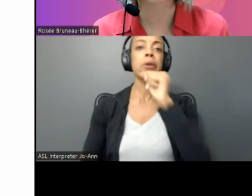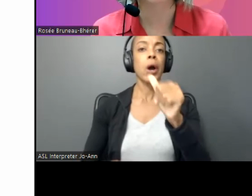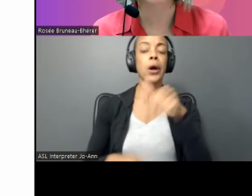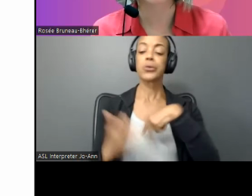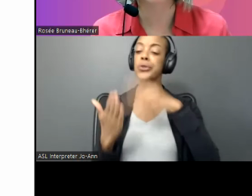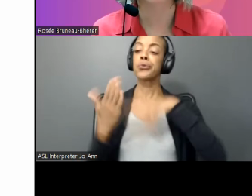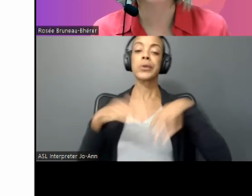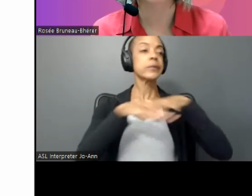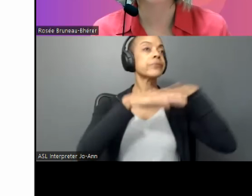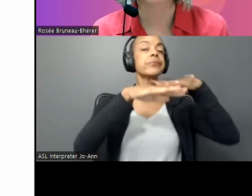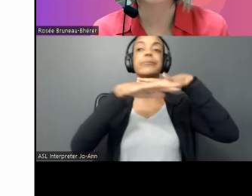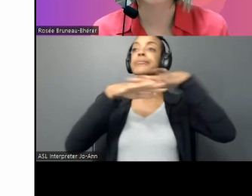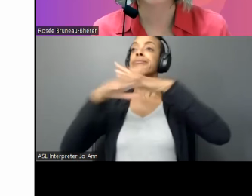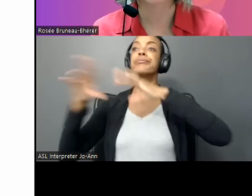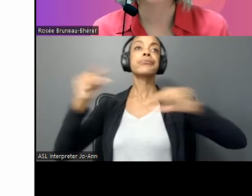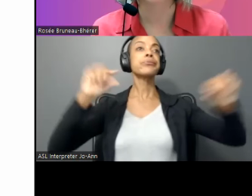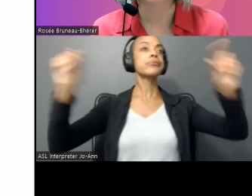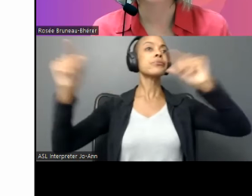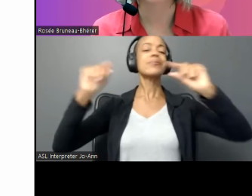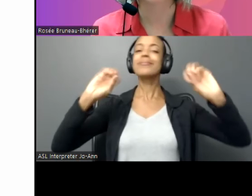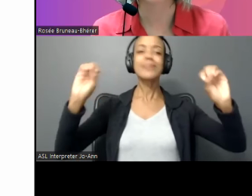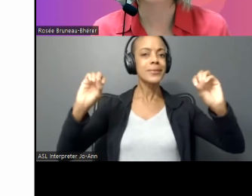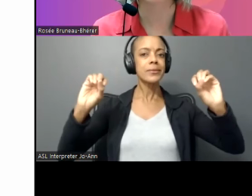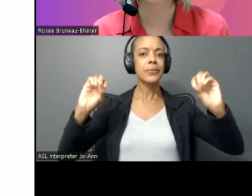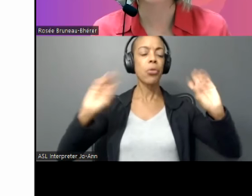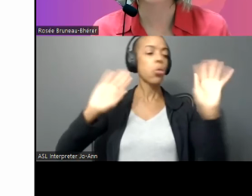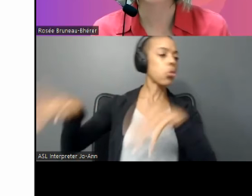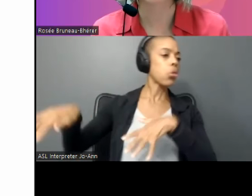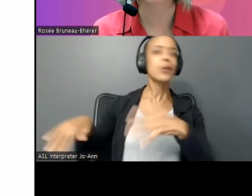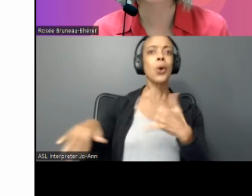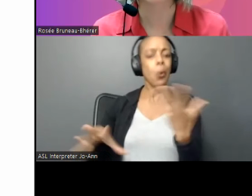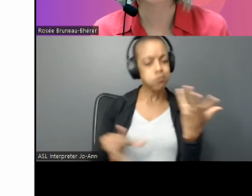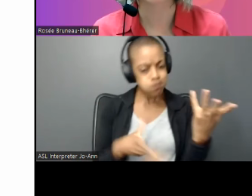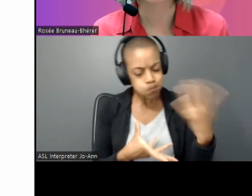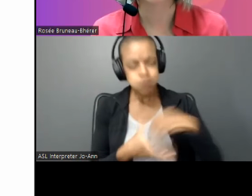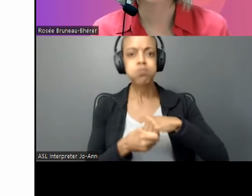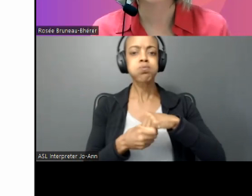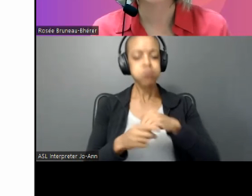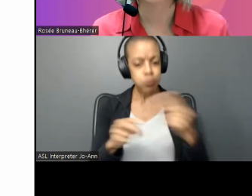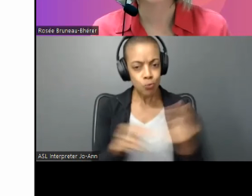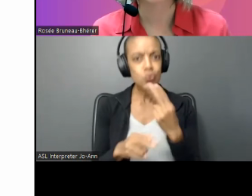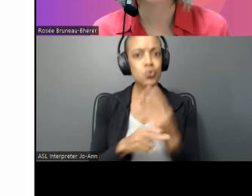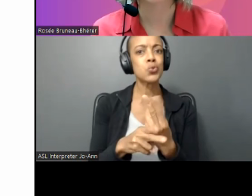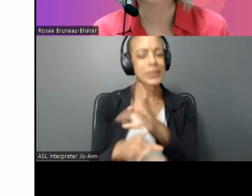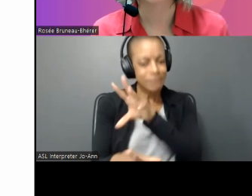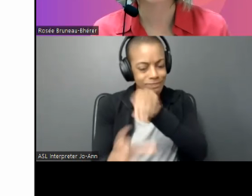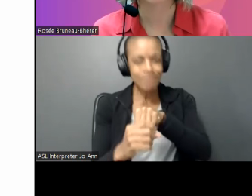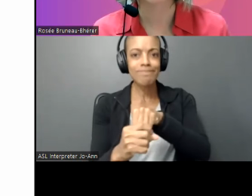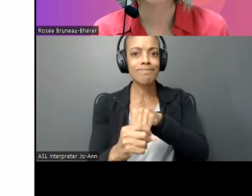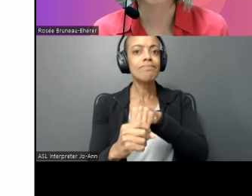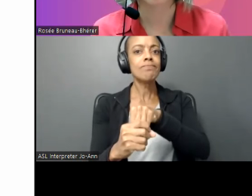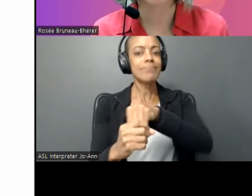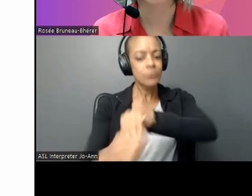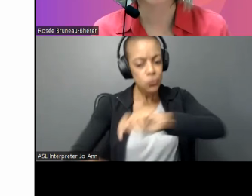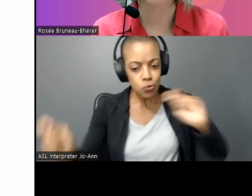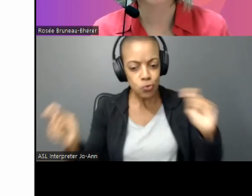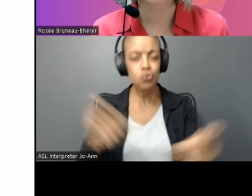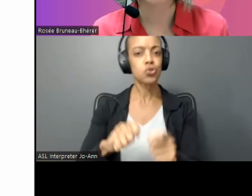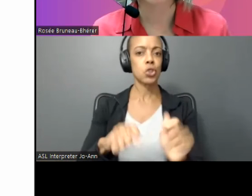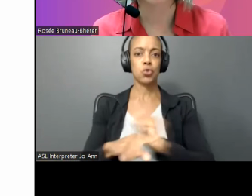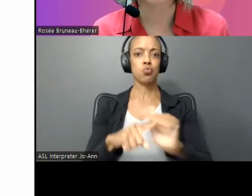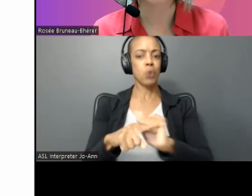float around and not really use it. We really want to integrate it into our work so we can change practices and